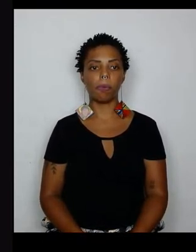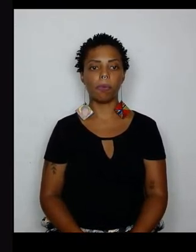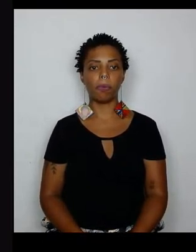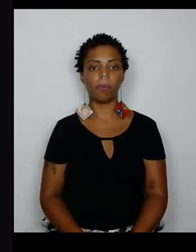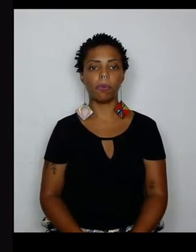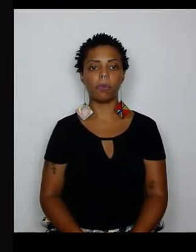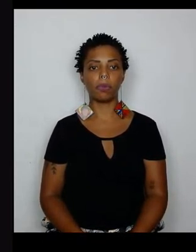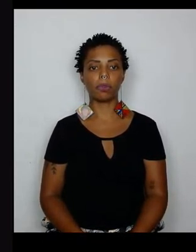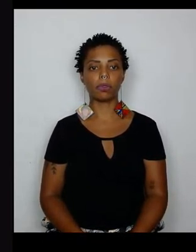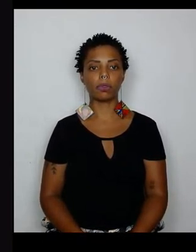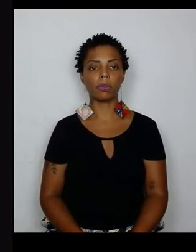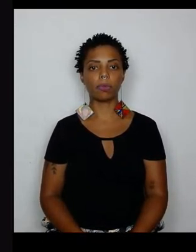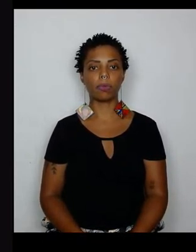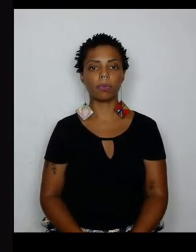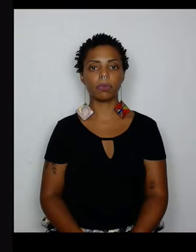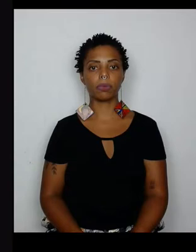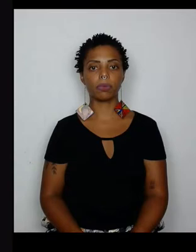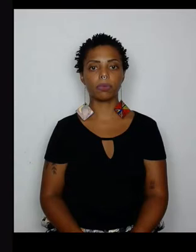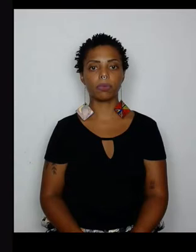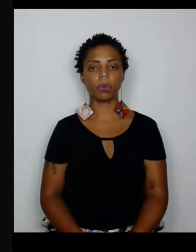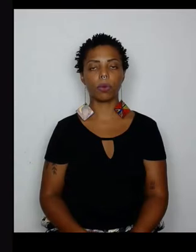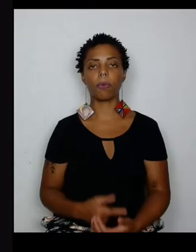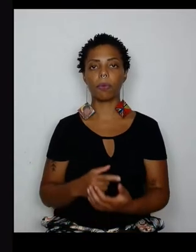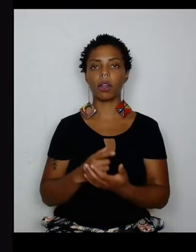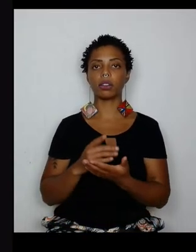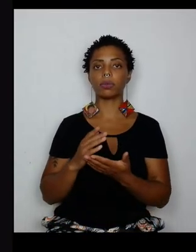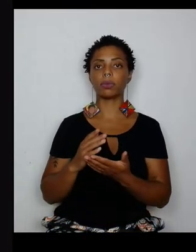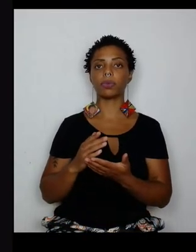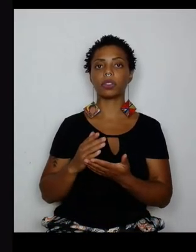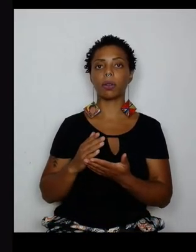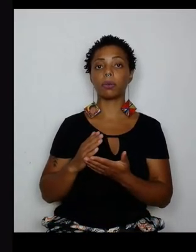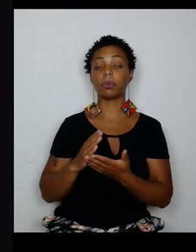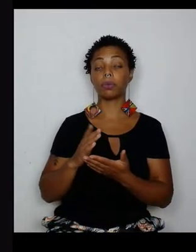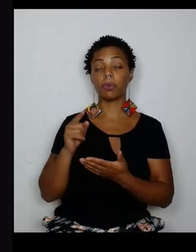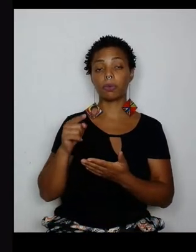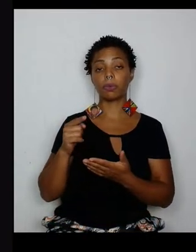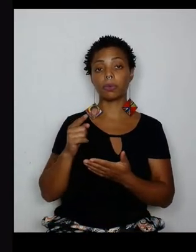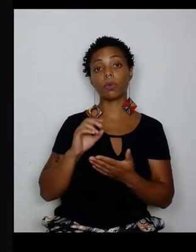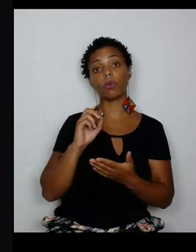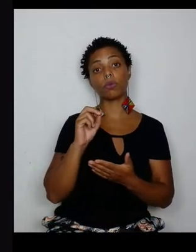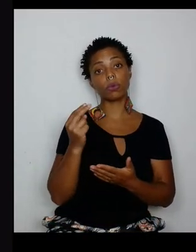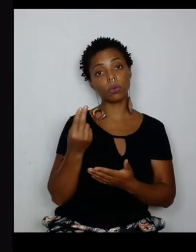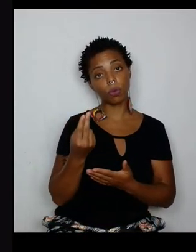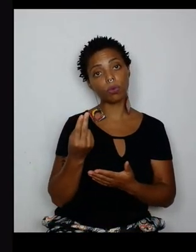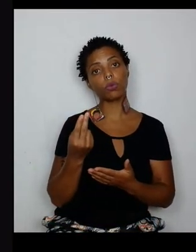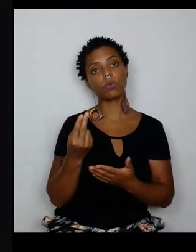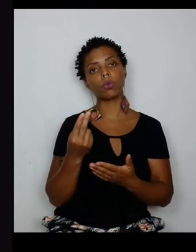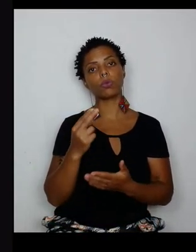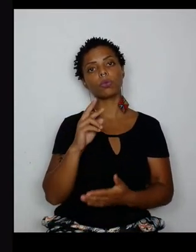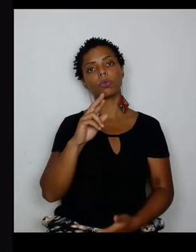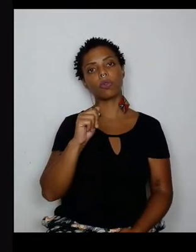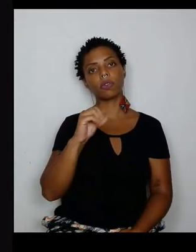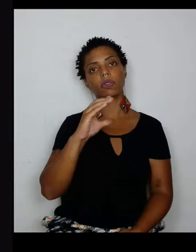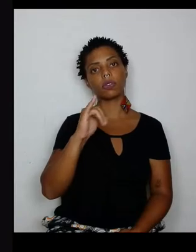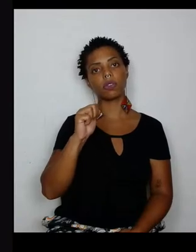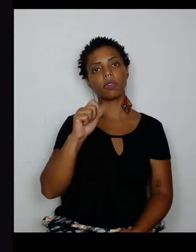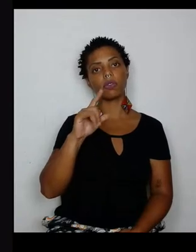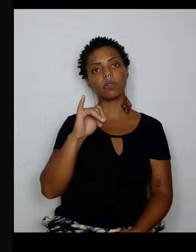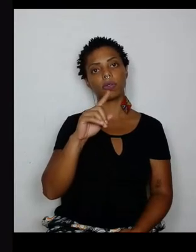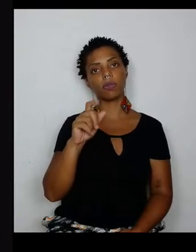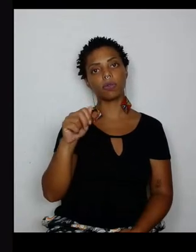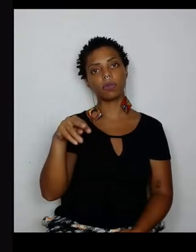of racial or racializing biopolitics codifying subjects according to elaborate